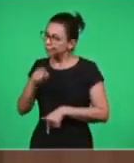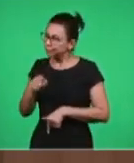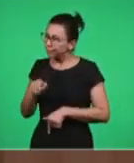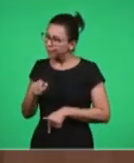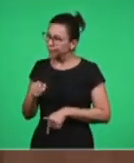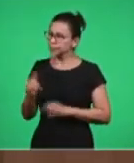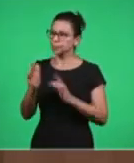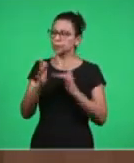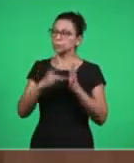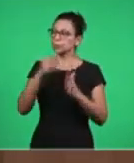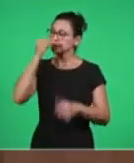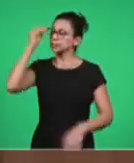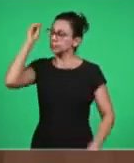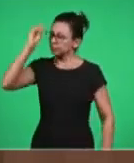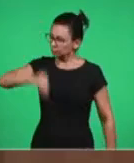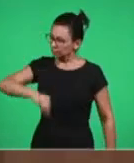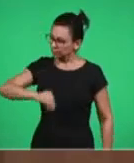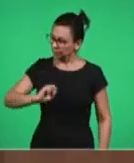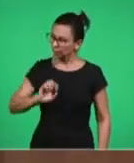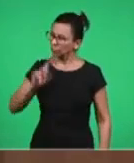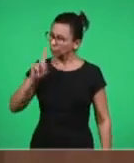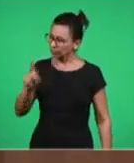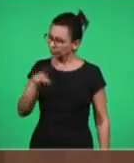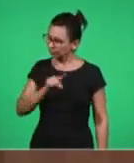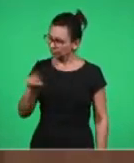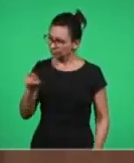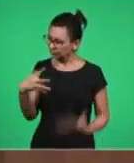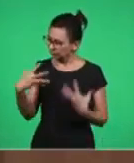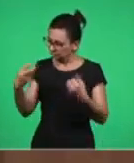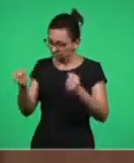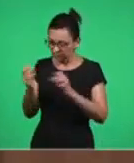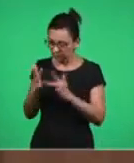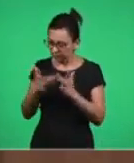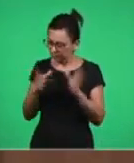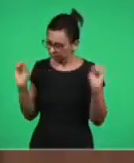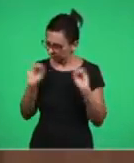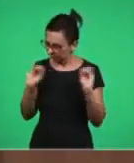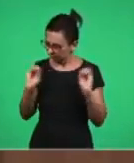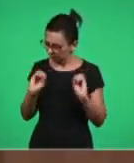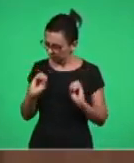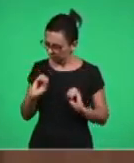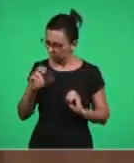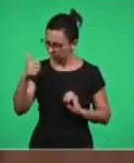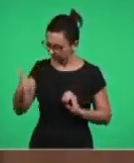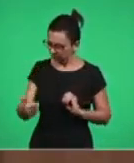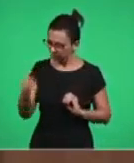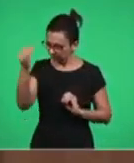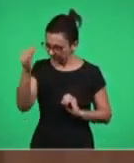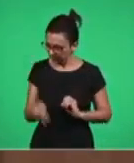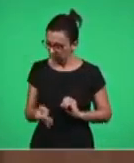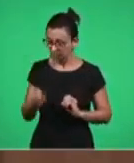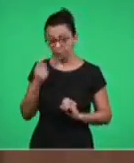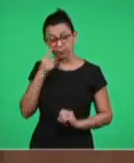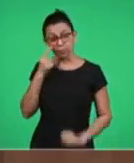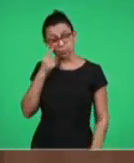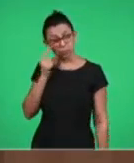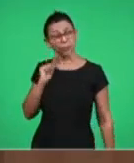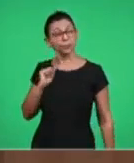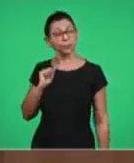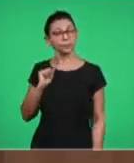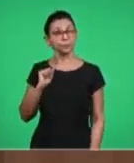Messiah. You rejected. That's all right. You do not accept Jesus. Very well.